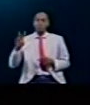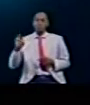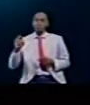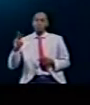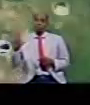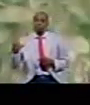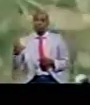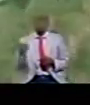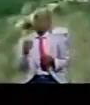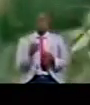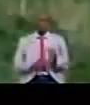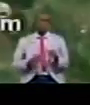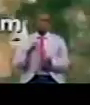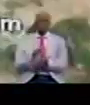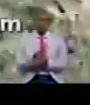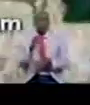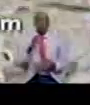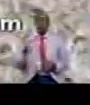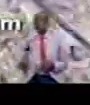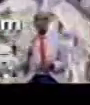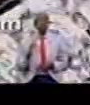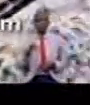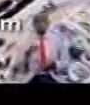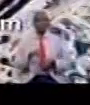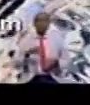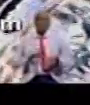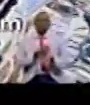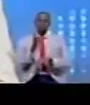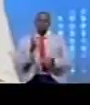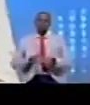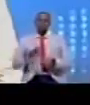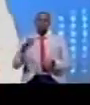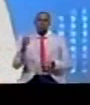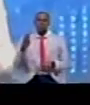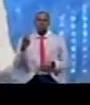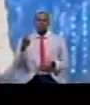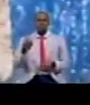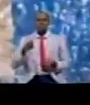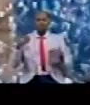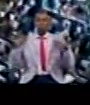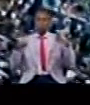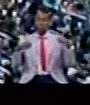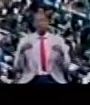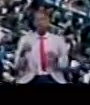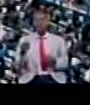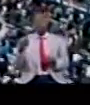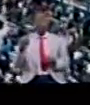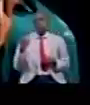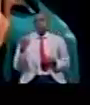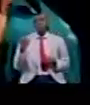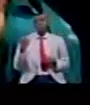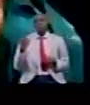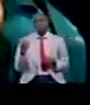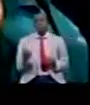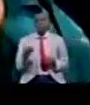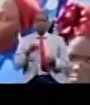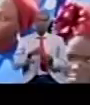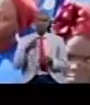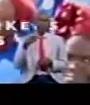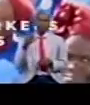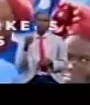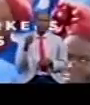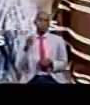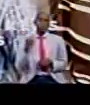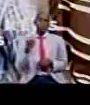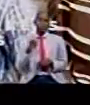them as weaker vessels. And I can show us that in scripture in 1 Peter chapter 4. But all the